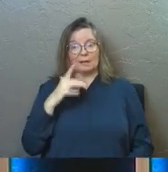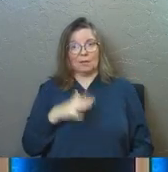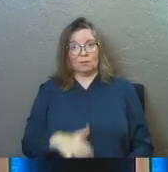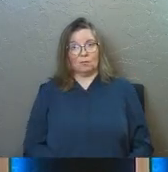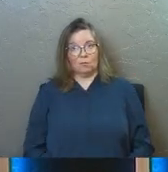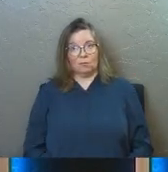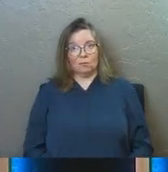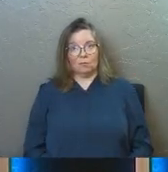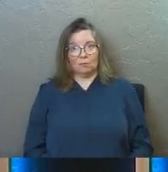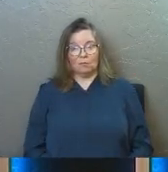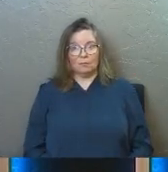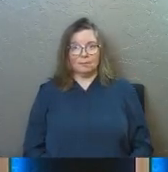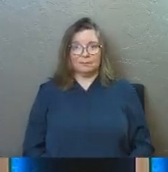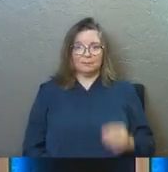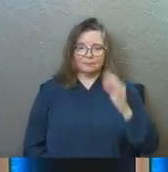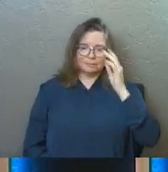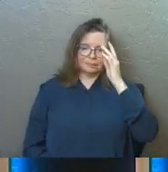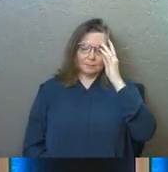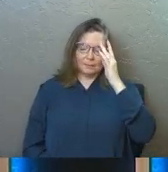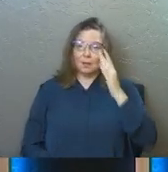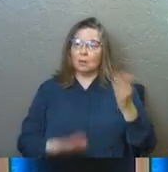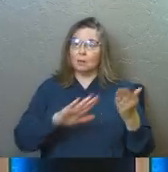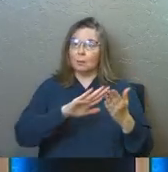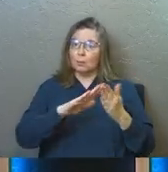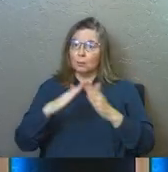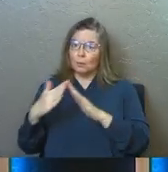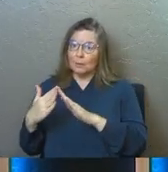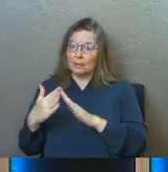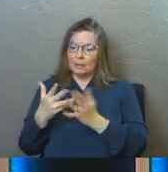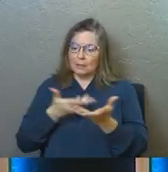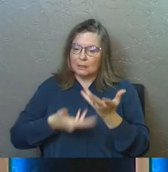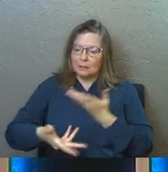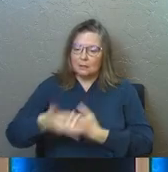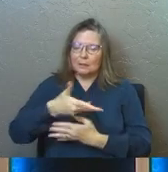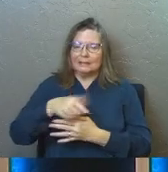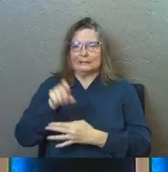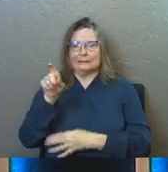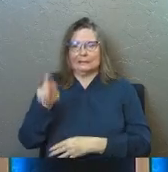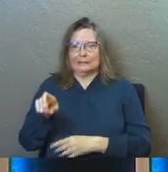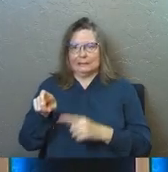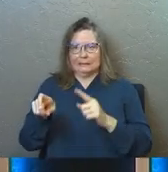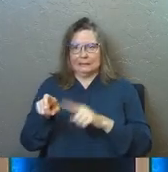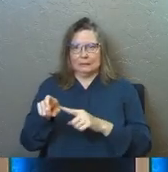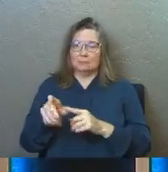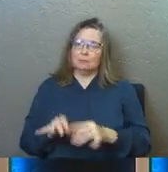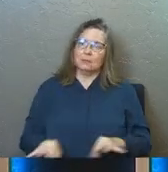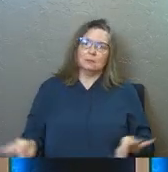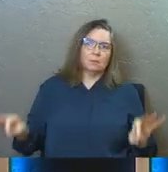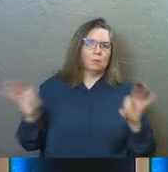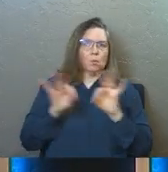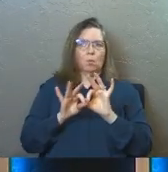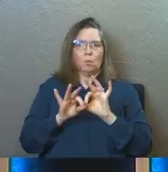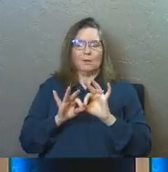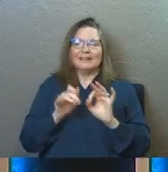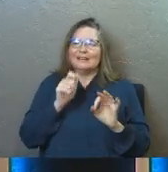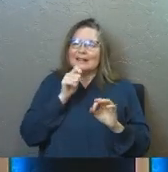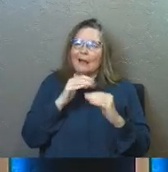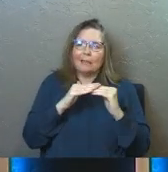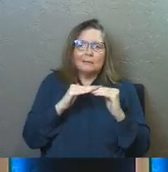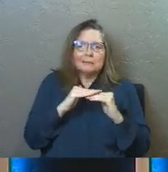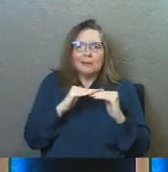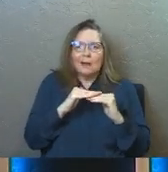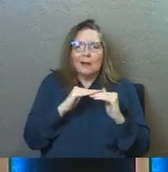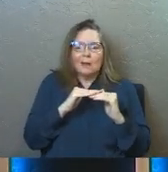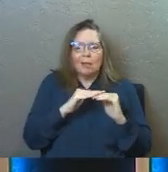us. But community is needed. Community is important. And again, not the